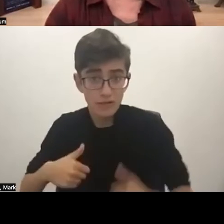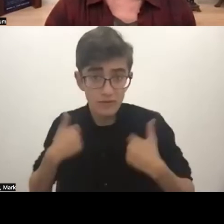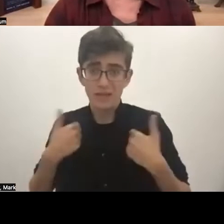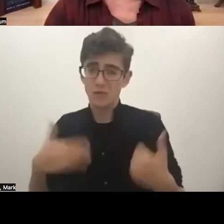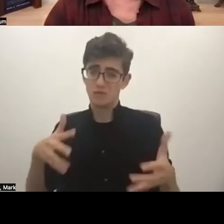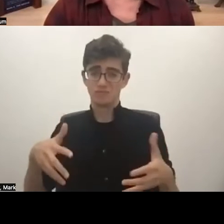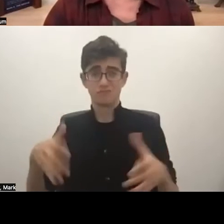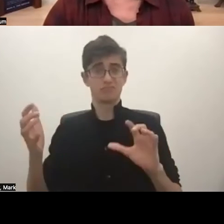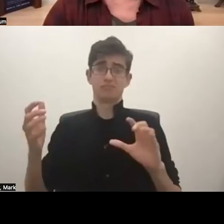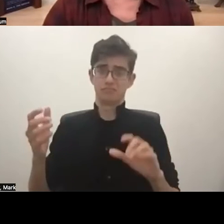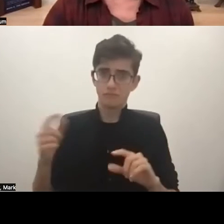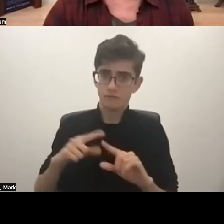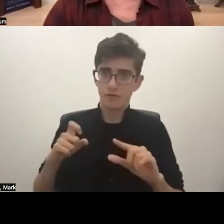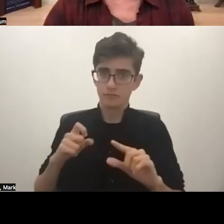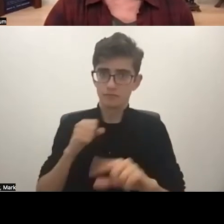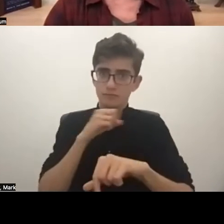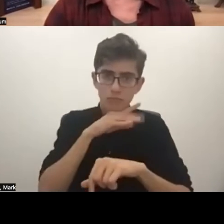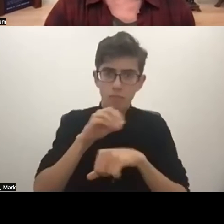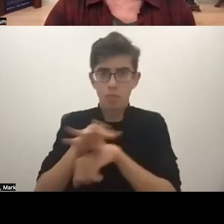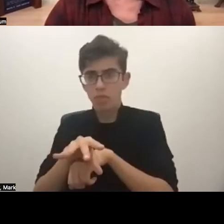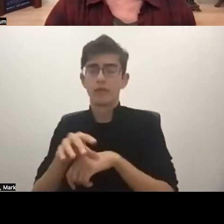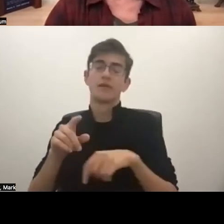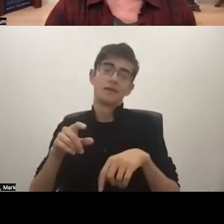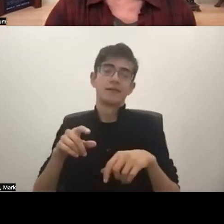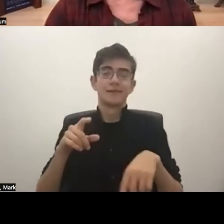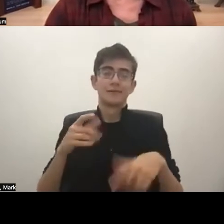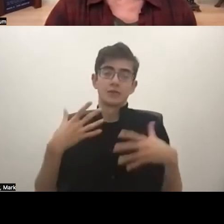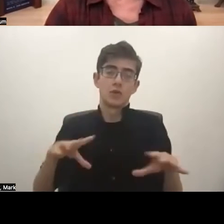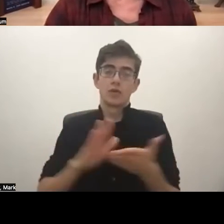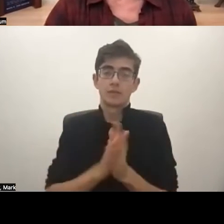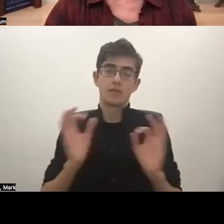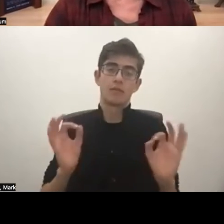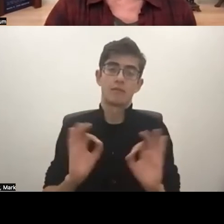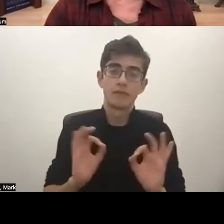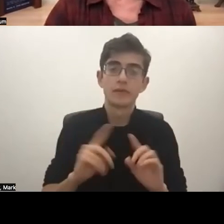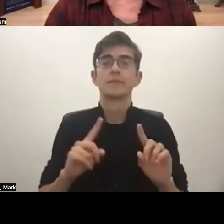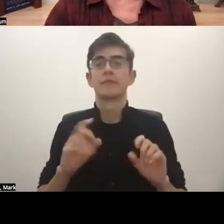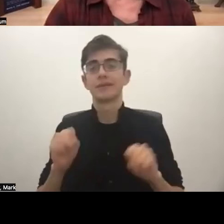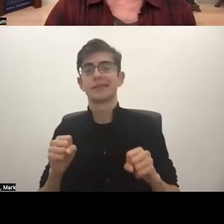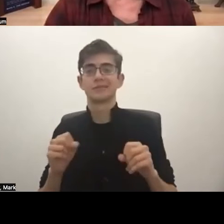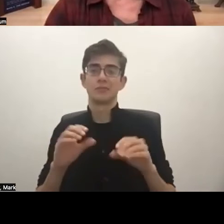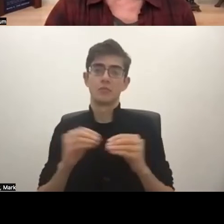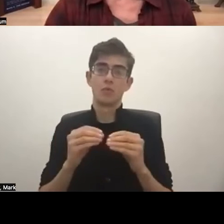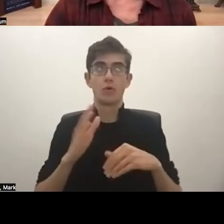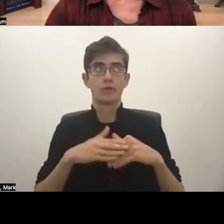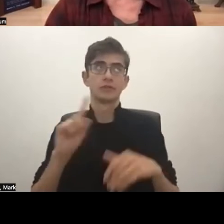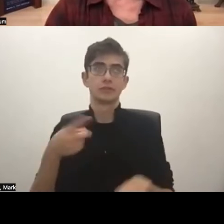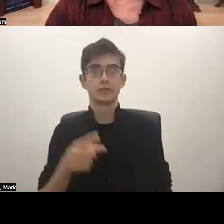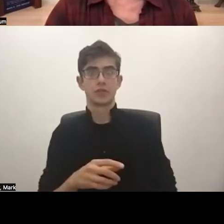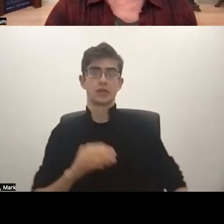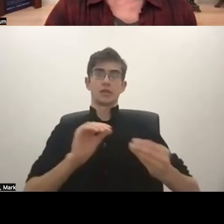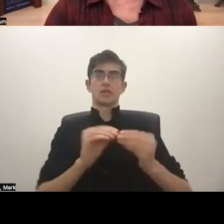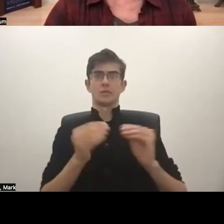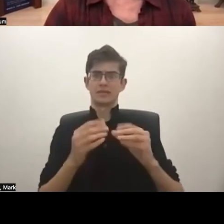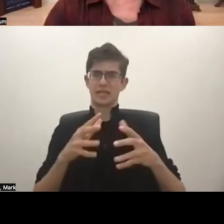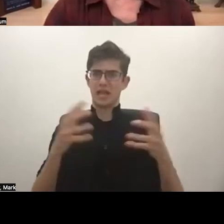that. So, and of course, we can't get frivolous, but I think that there certainly are ways that we can go beyond just quantifiable amounts